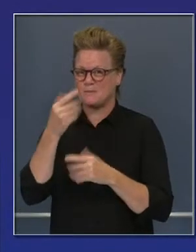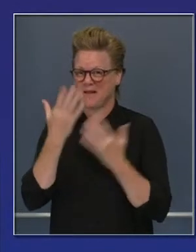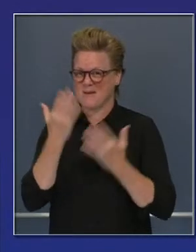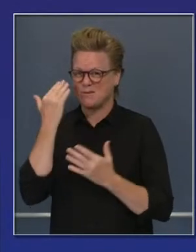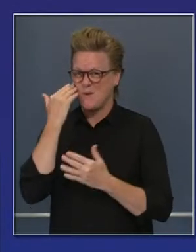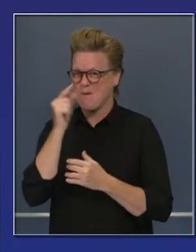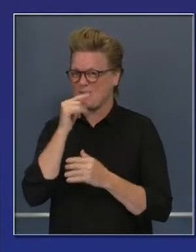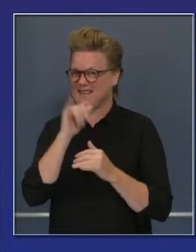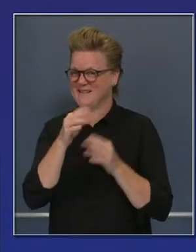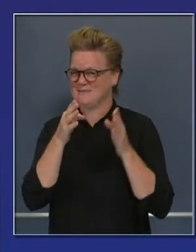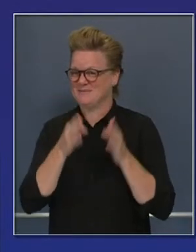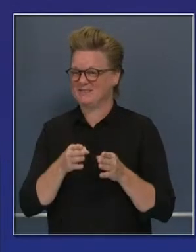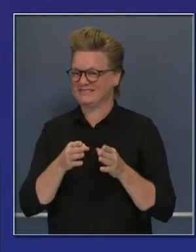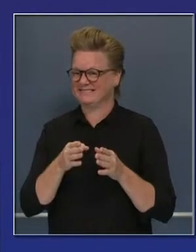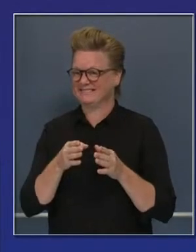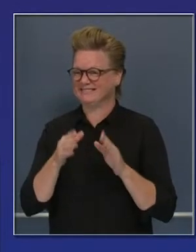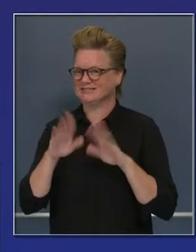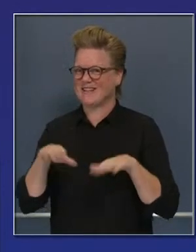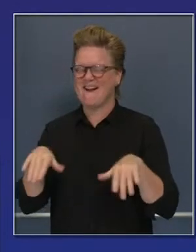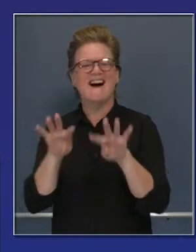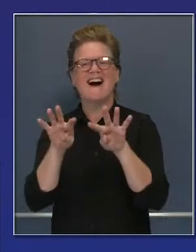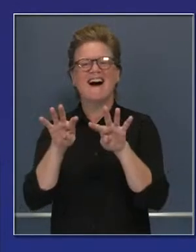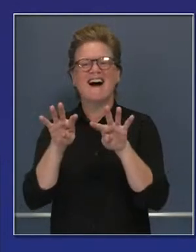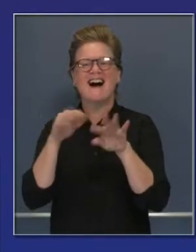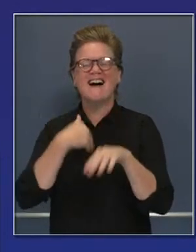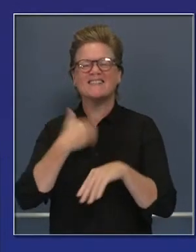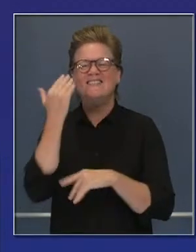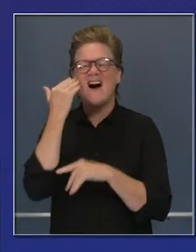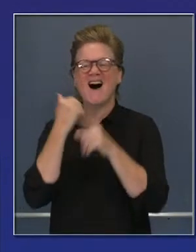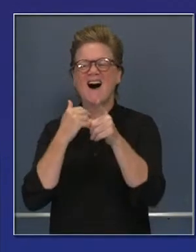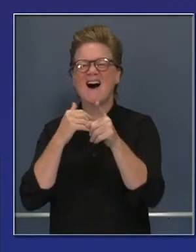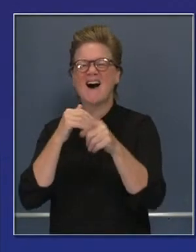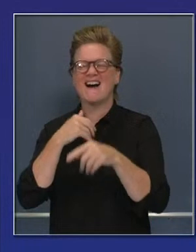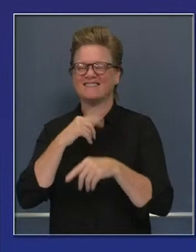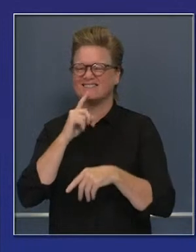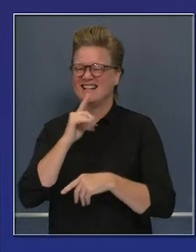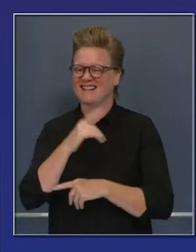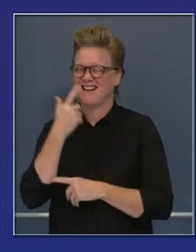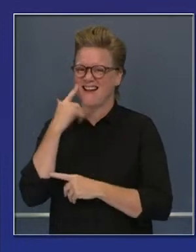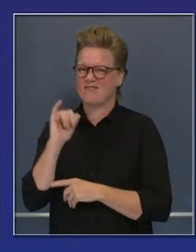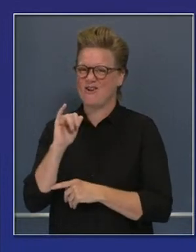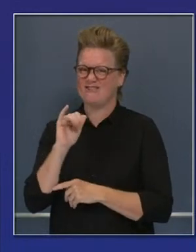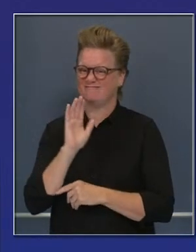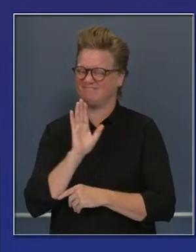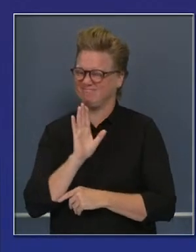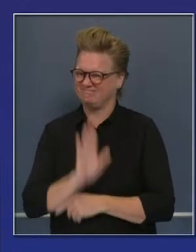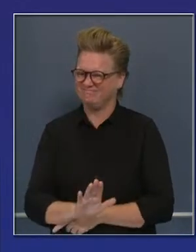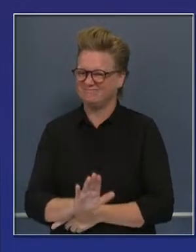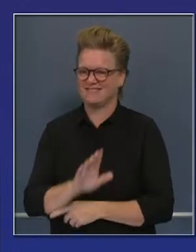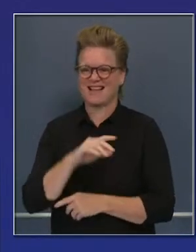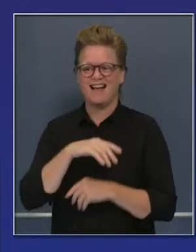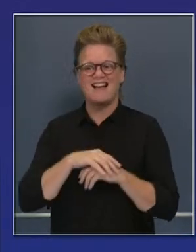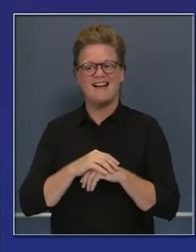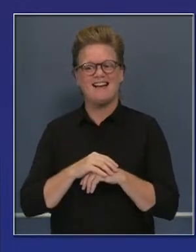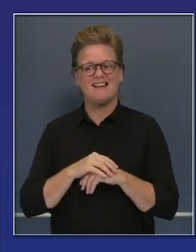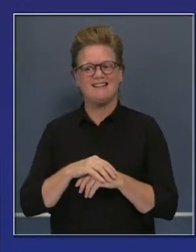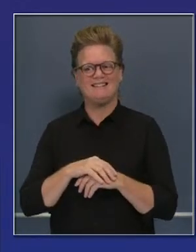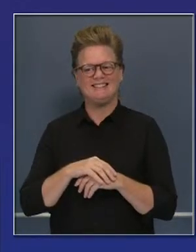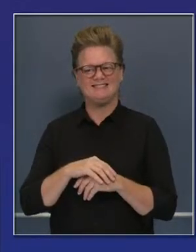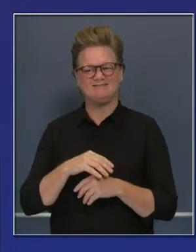to all of the children here in the state of California and the children inside of each and every one of us. We'll queue